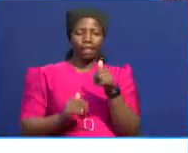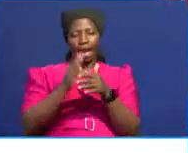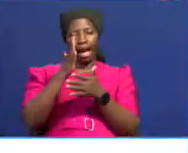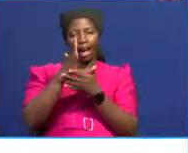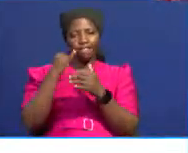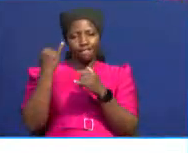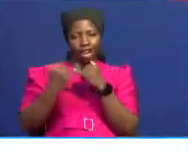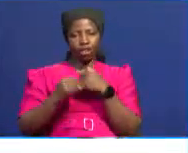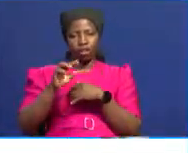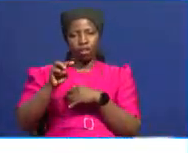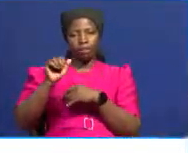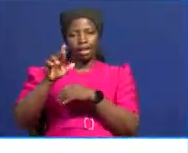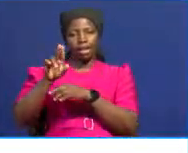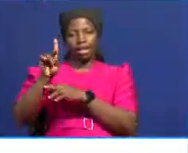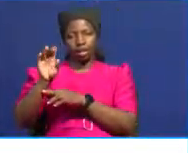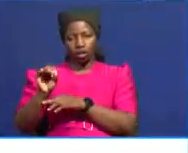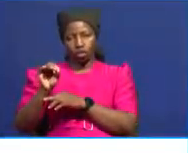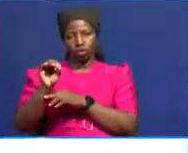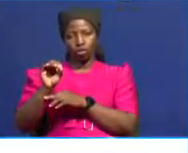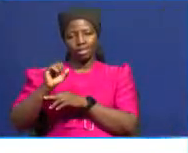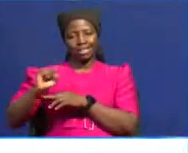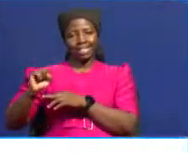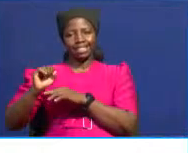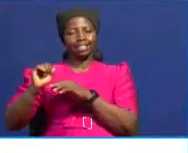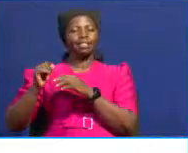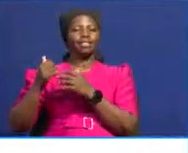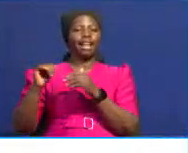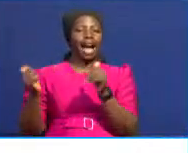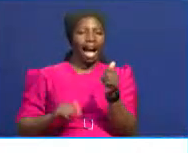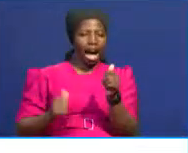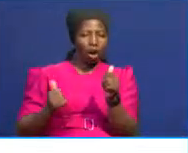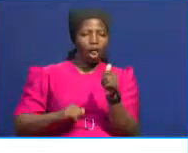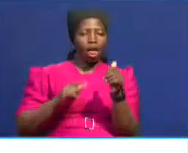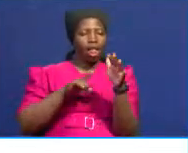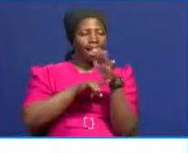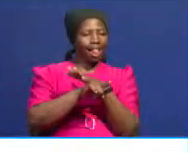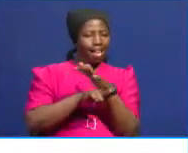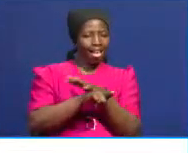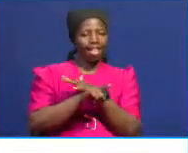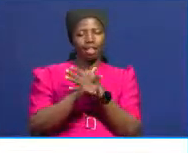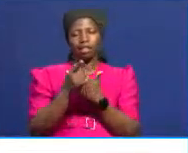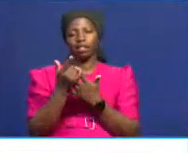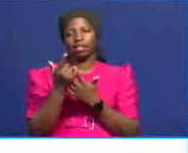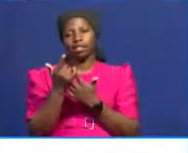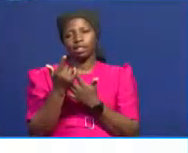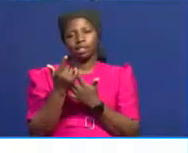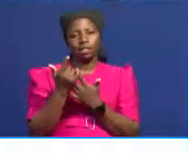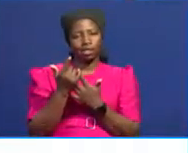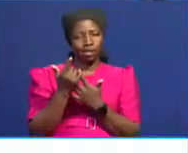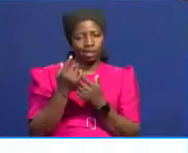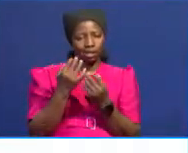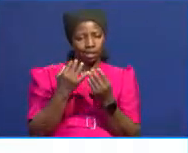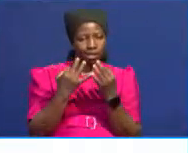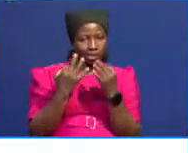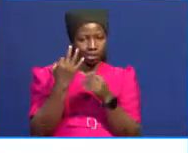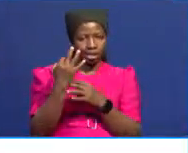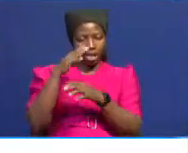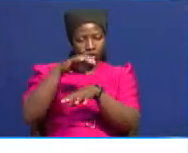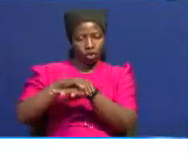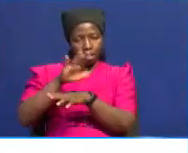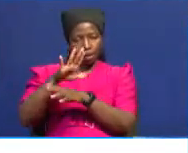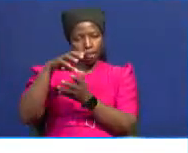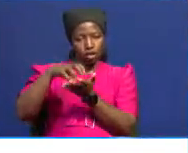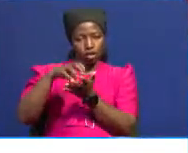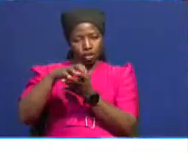semi-final, Marcos Antunes' side Angola fired three unanswered goals that sealed a 7-3 victory over Egypt to secure their place in the